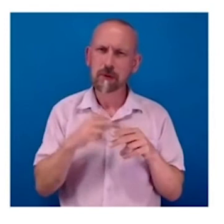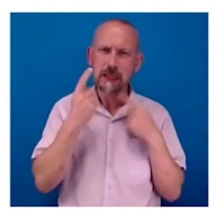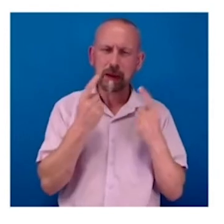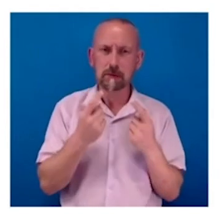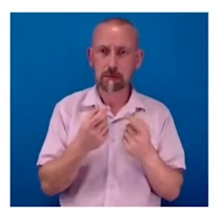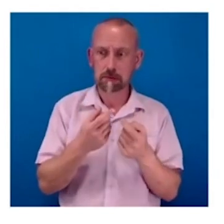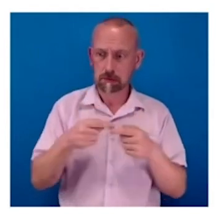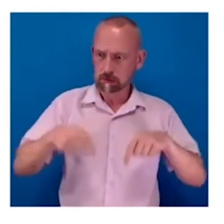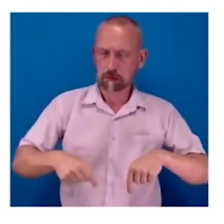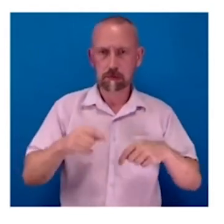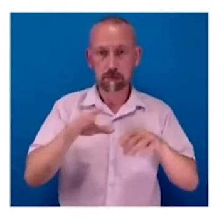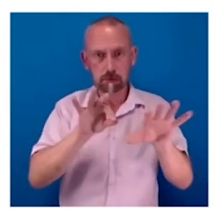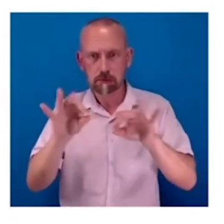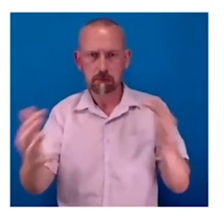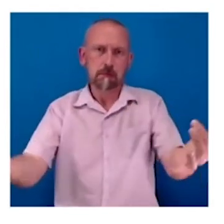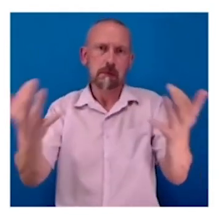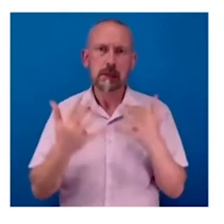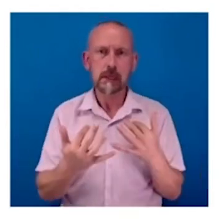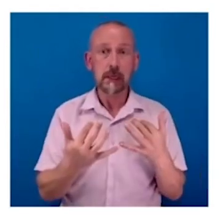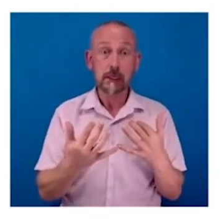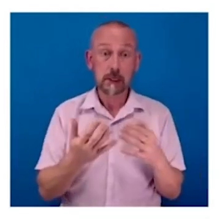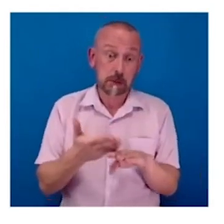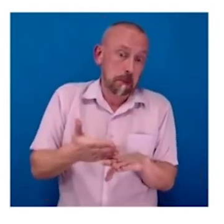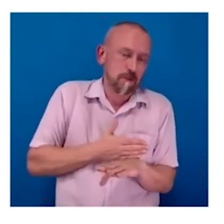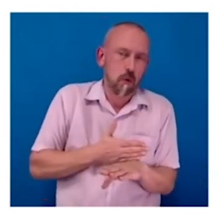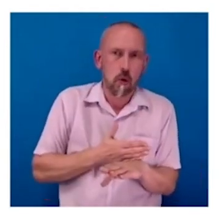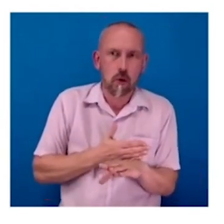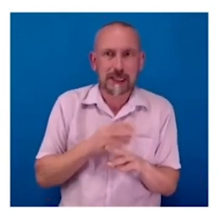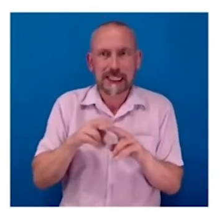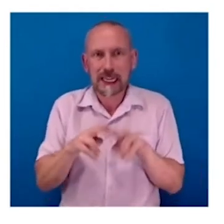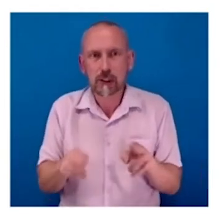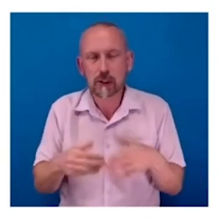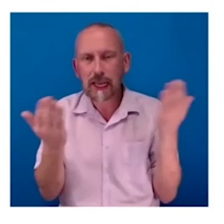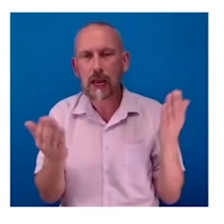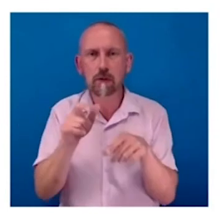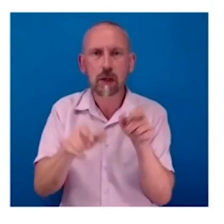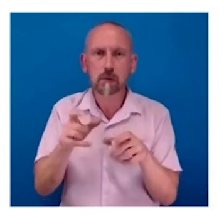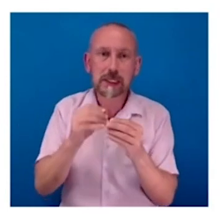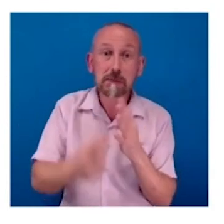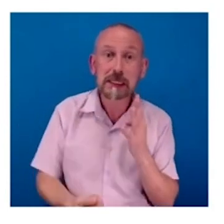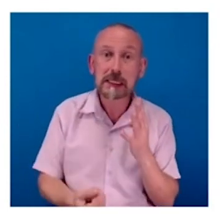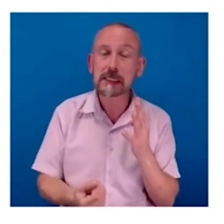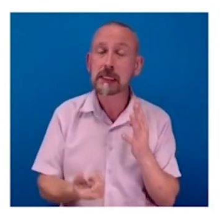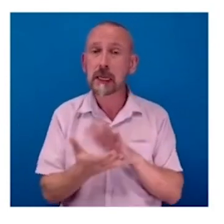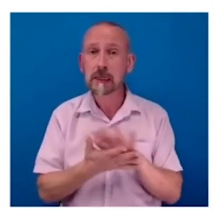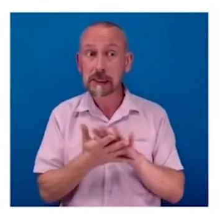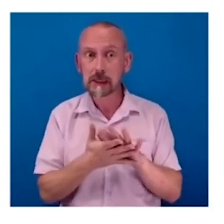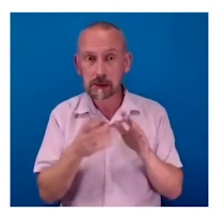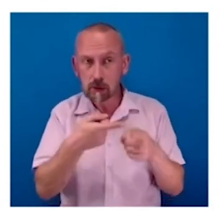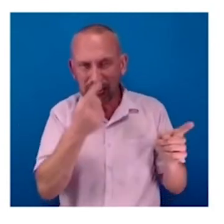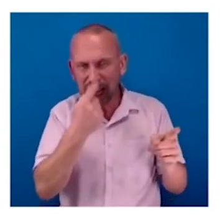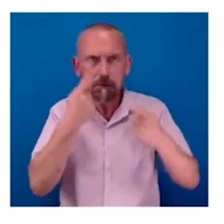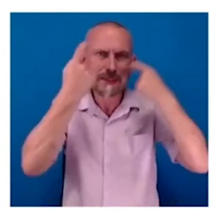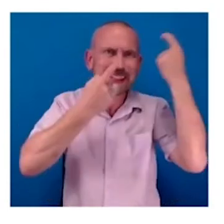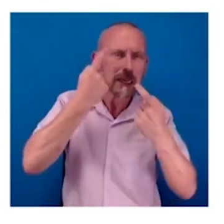before International Day of Person with Disabilities. Get your message right. Let us know what you want to communicate. I think we do need that in the UK.